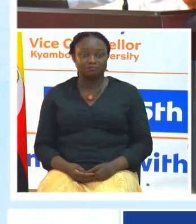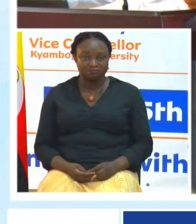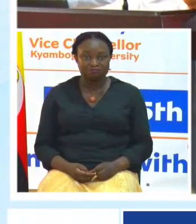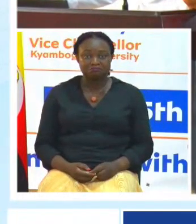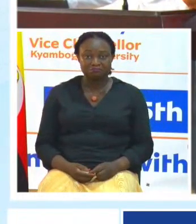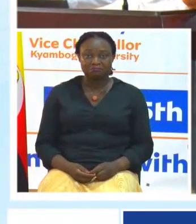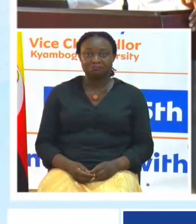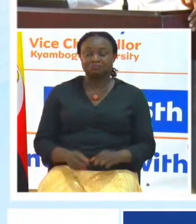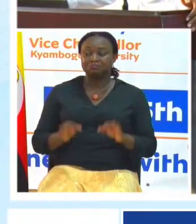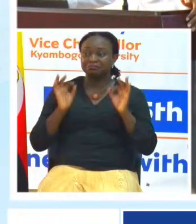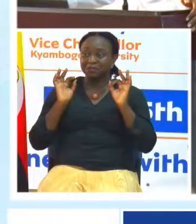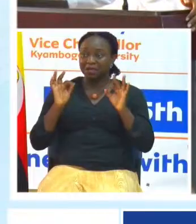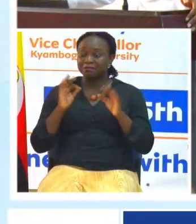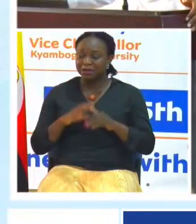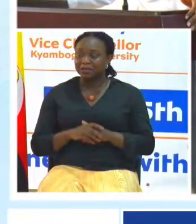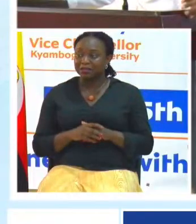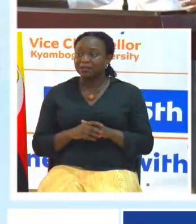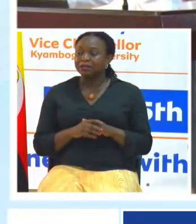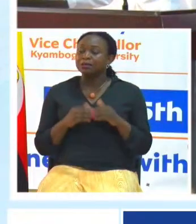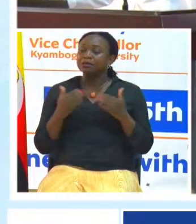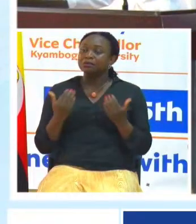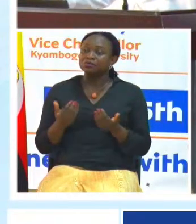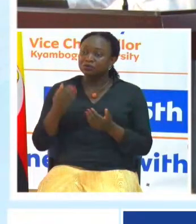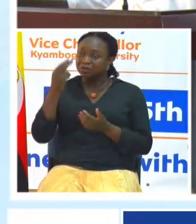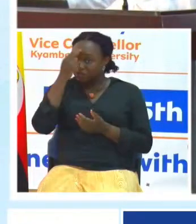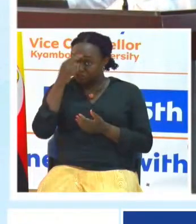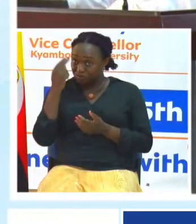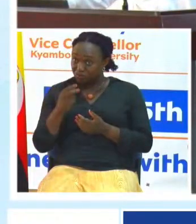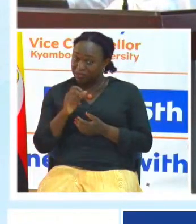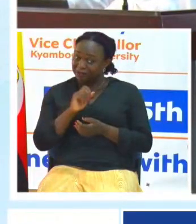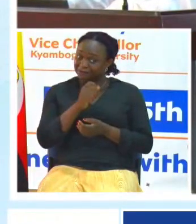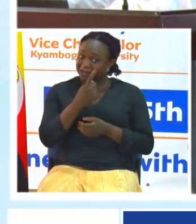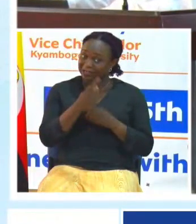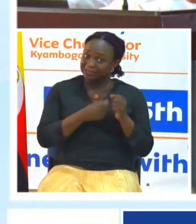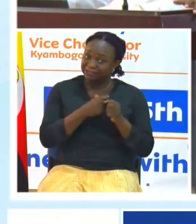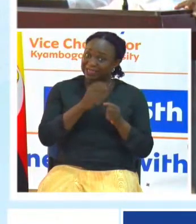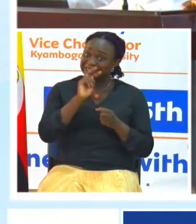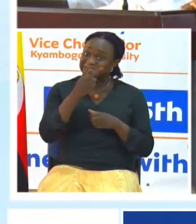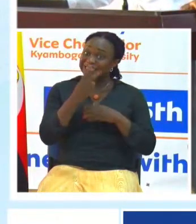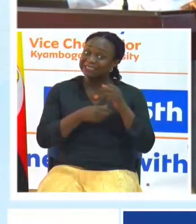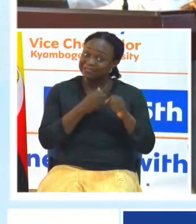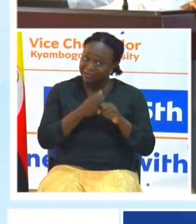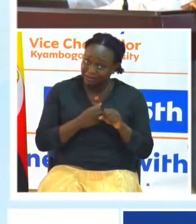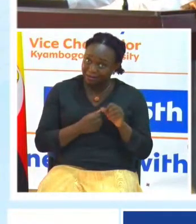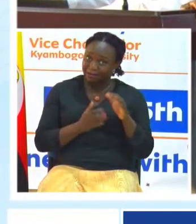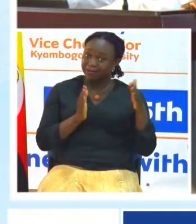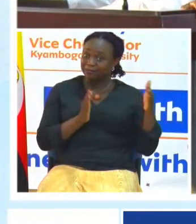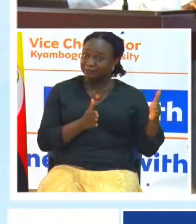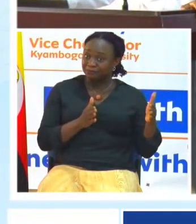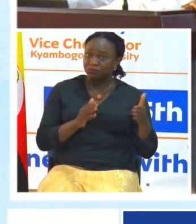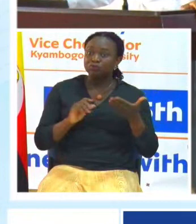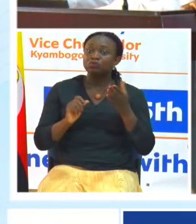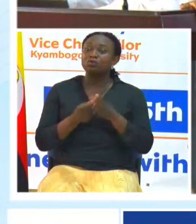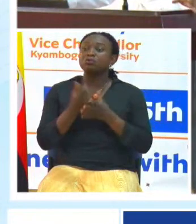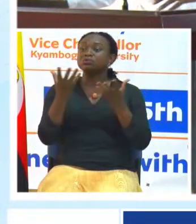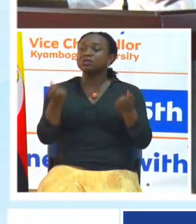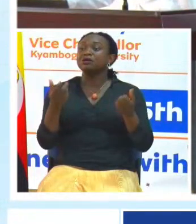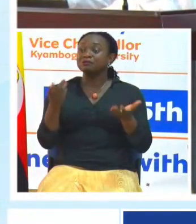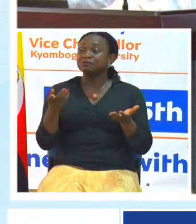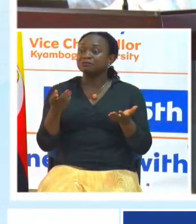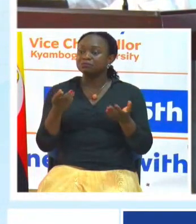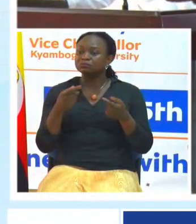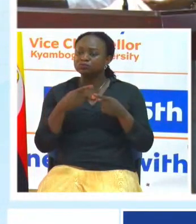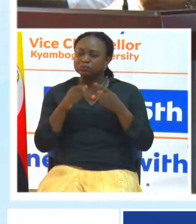That's great. So those of you that are in first year and second year, this is an opportunity for you to